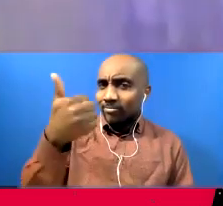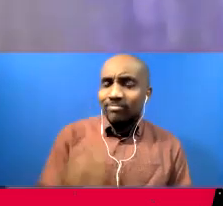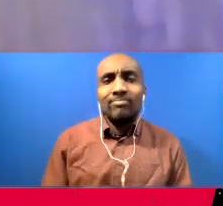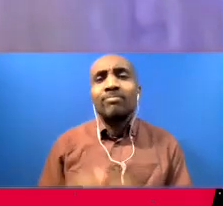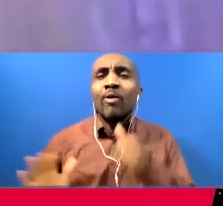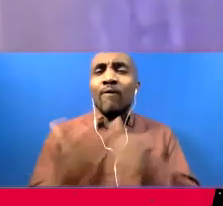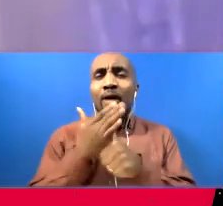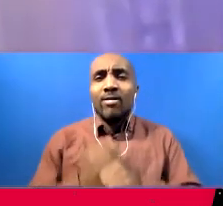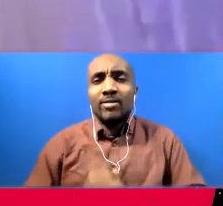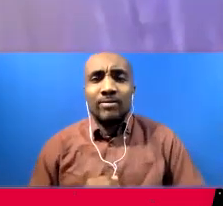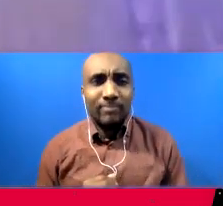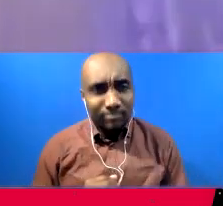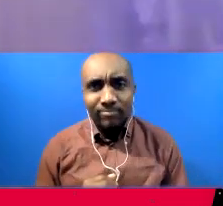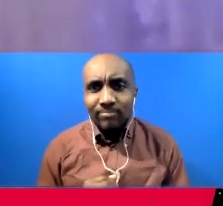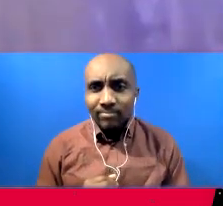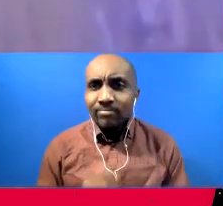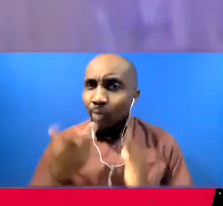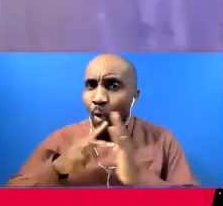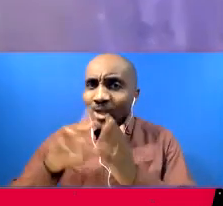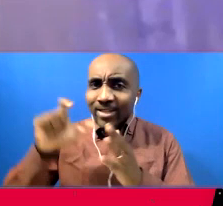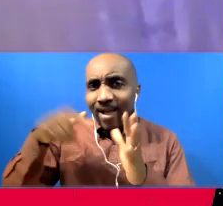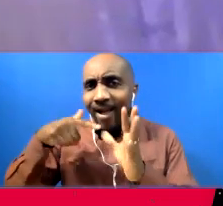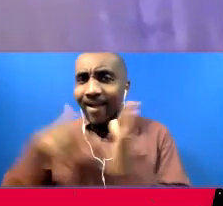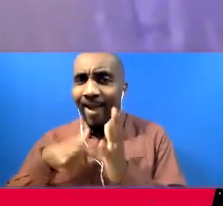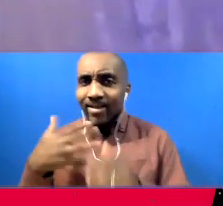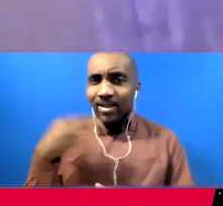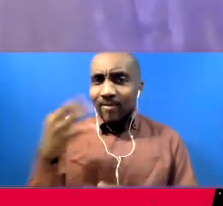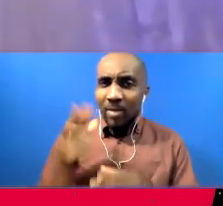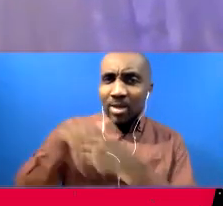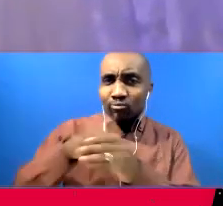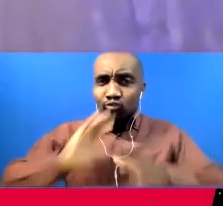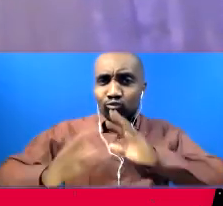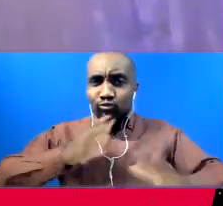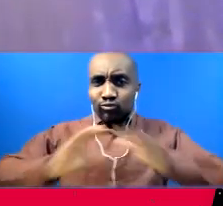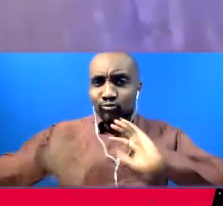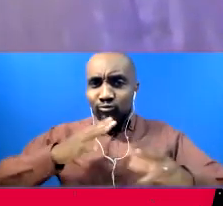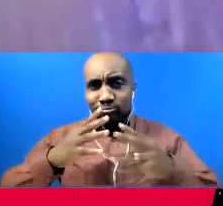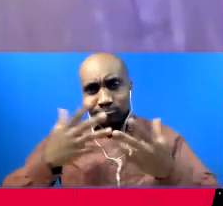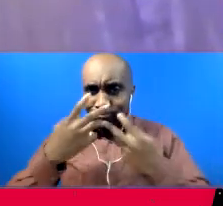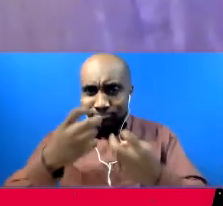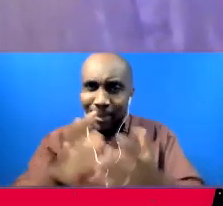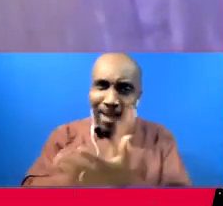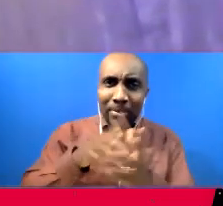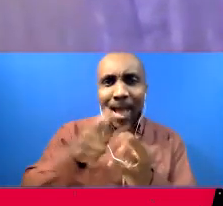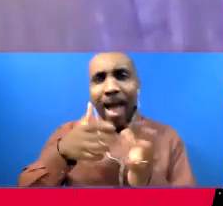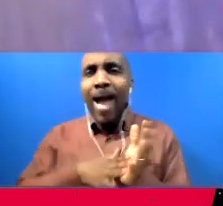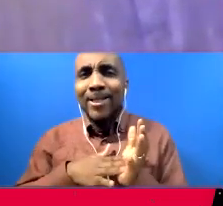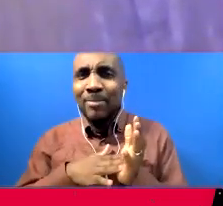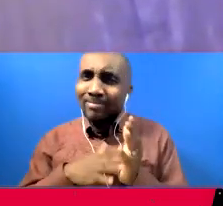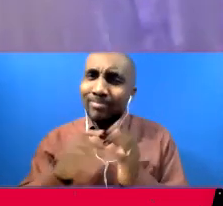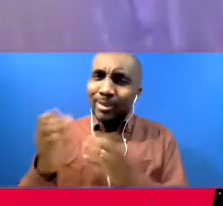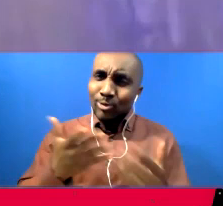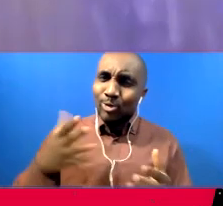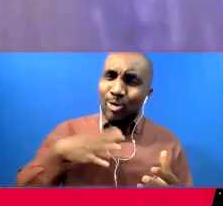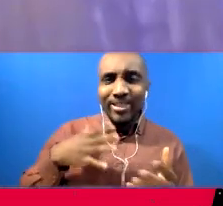So first of all, just to thank the organisers for inviting me to speak with you here today. I'm really happy to be here. My name's Adam, as was said, and